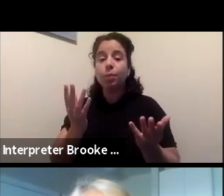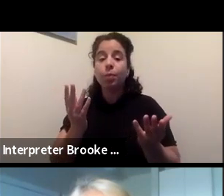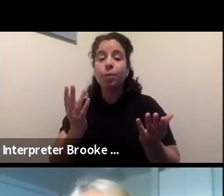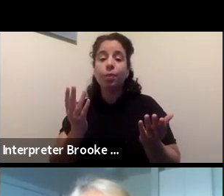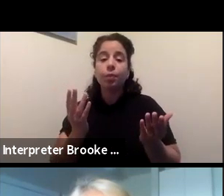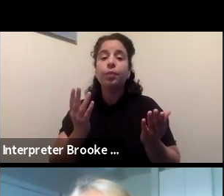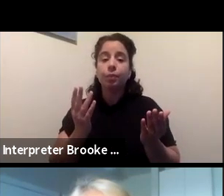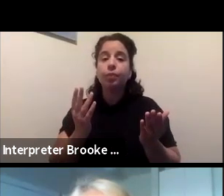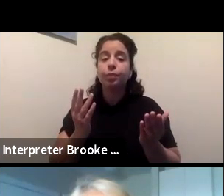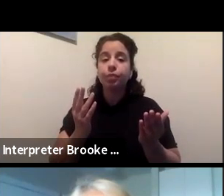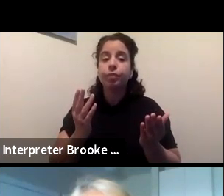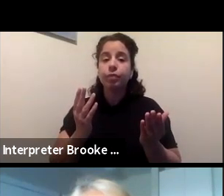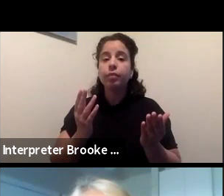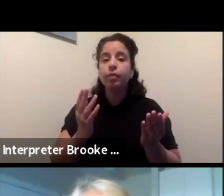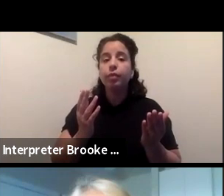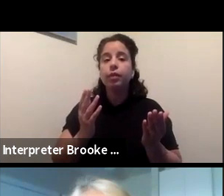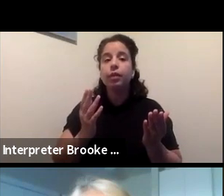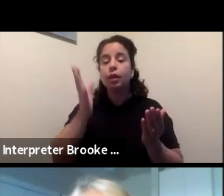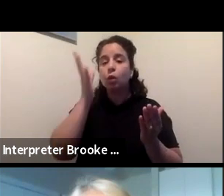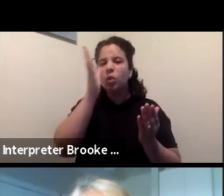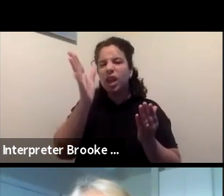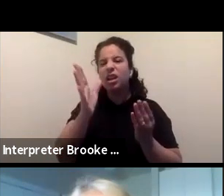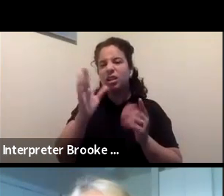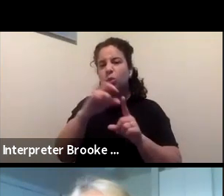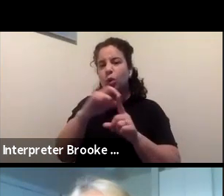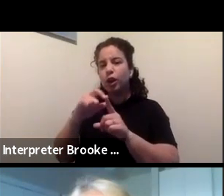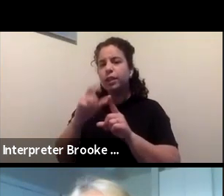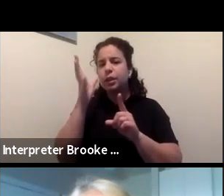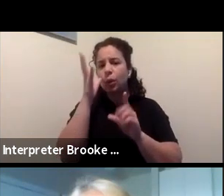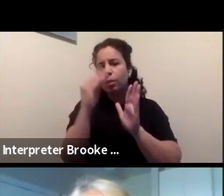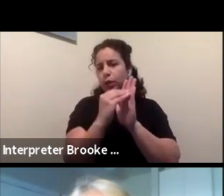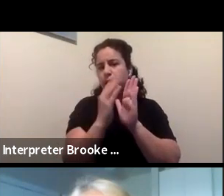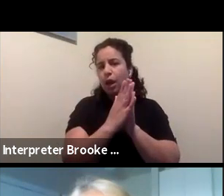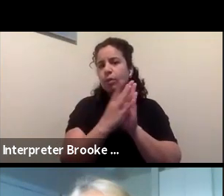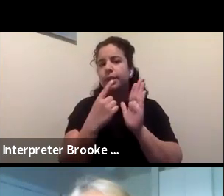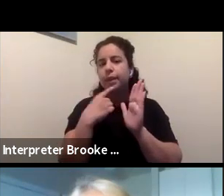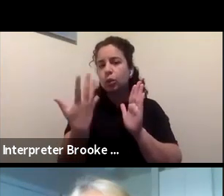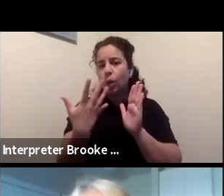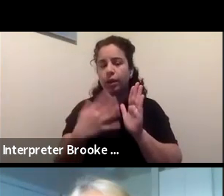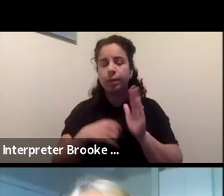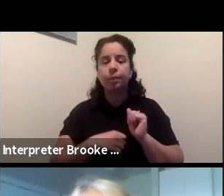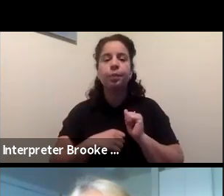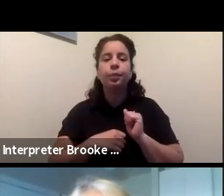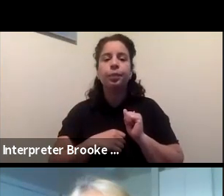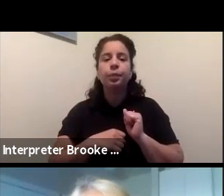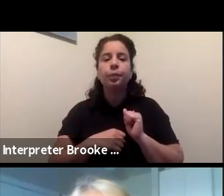some of what is going to be said around here, which is